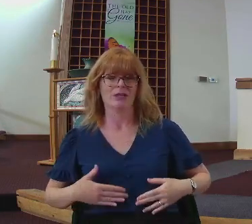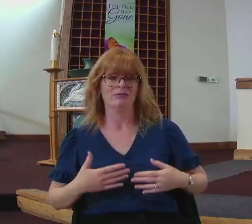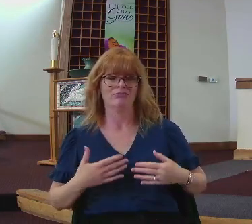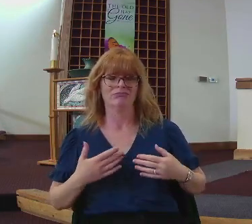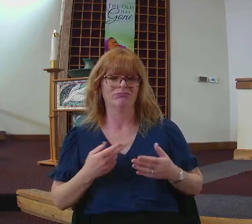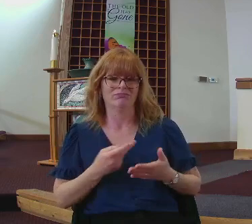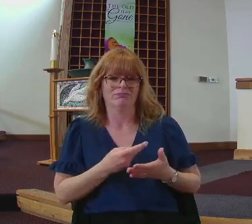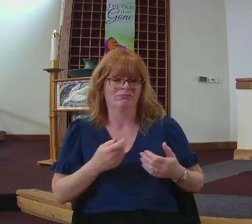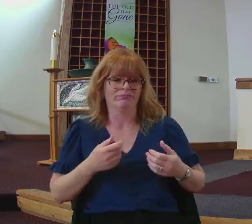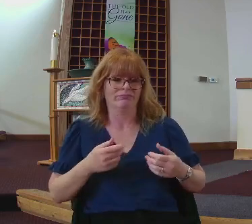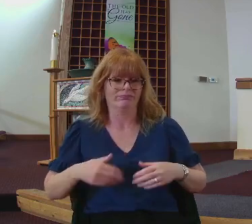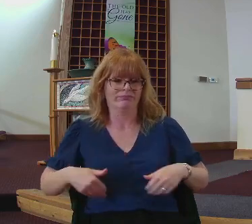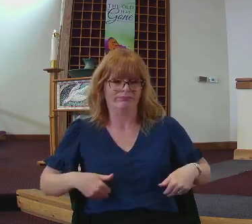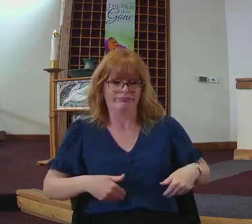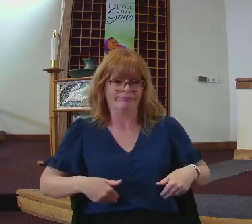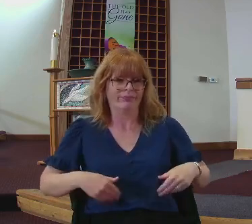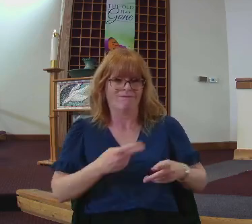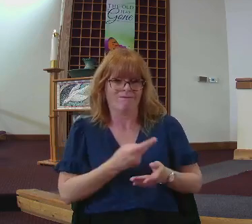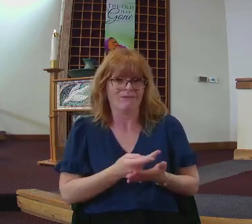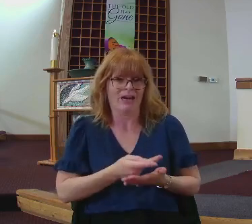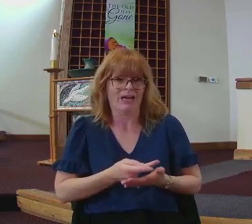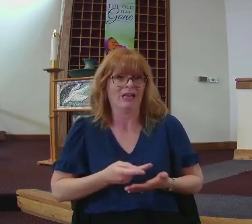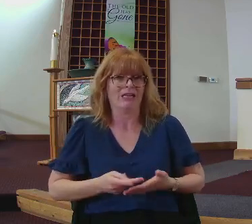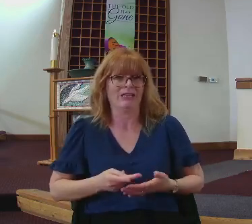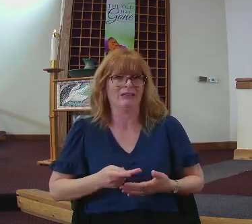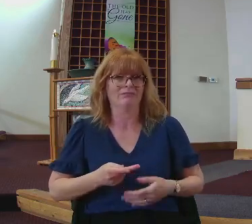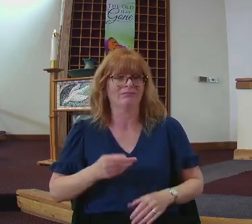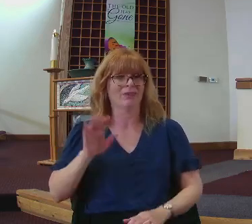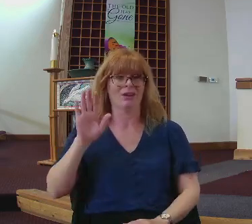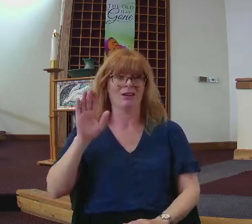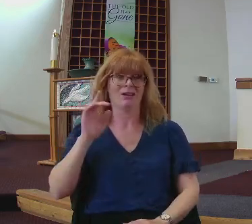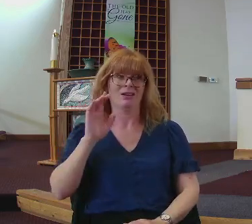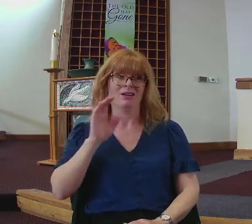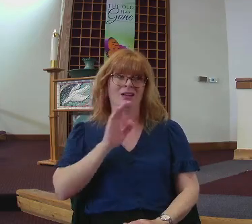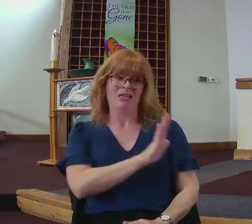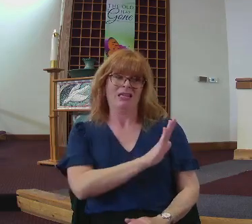down. His doctor is afraid of death.